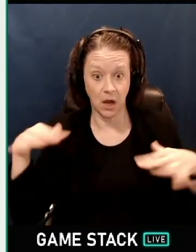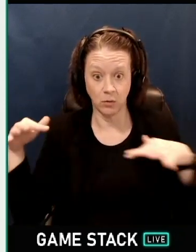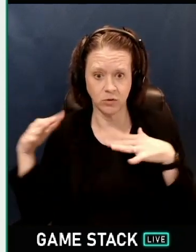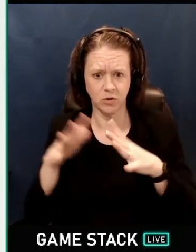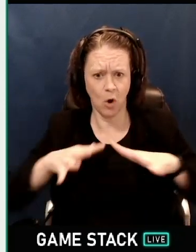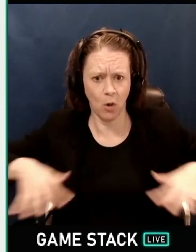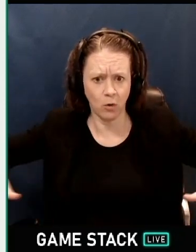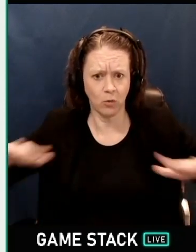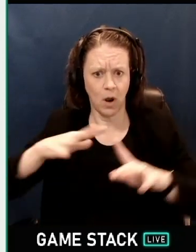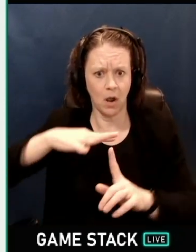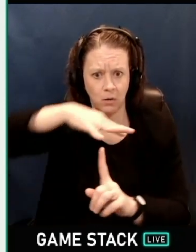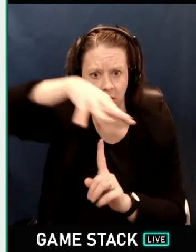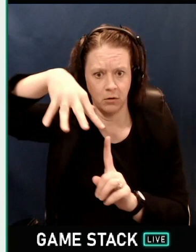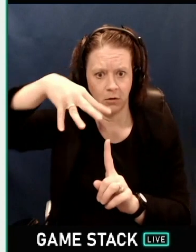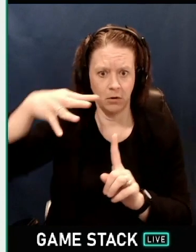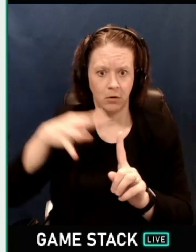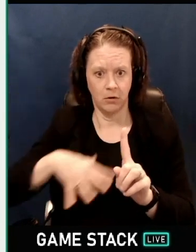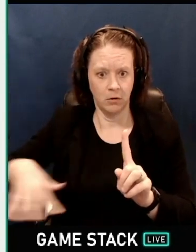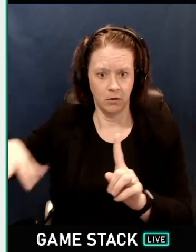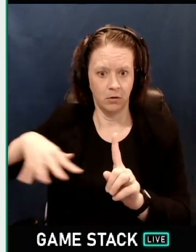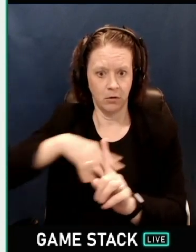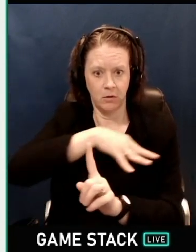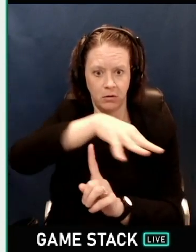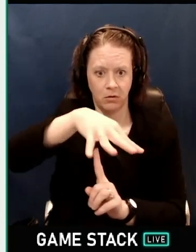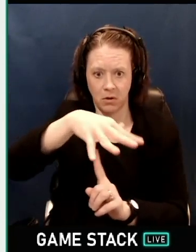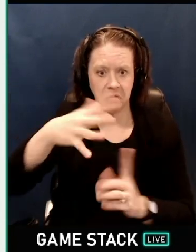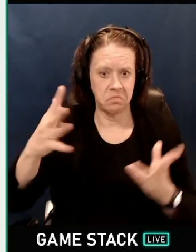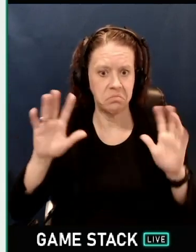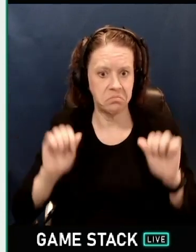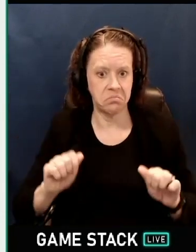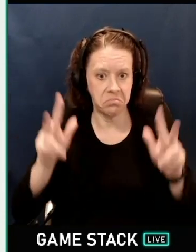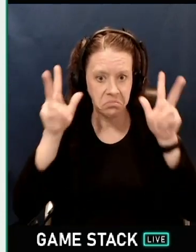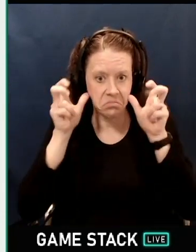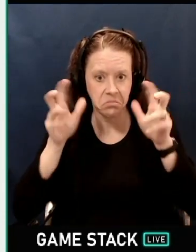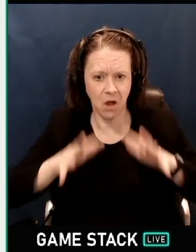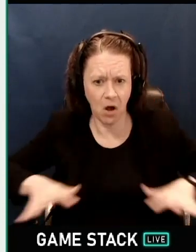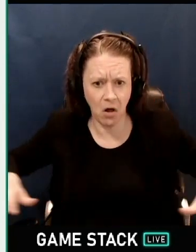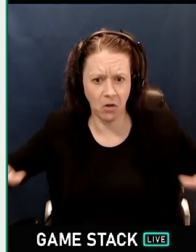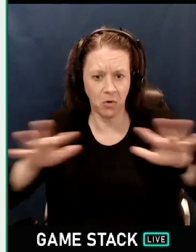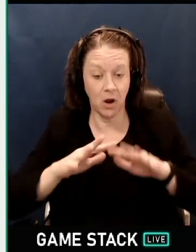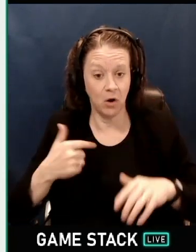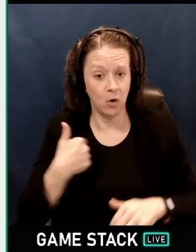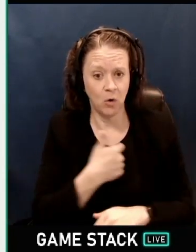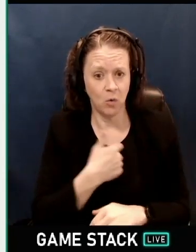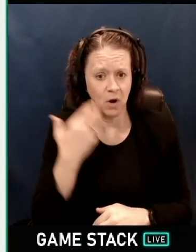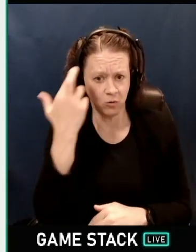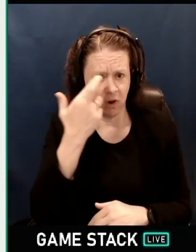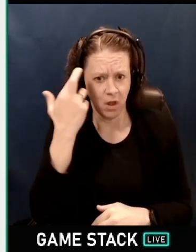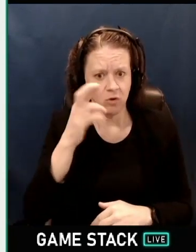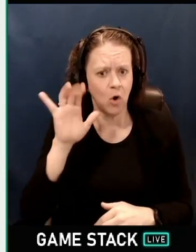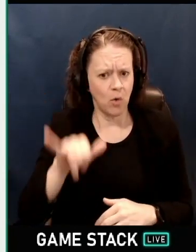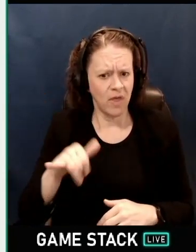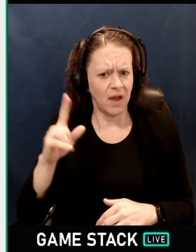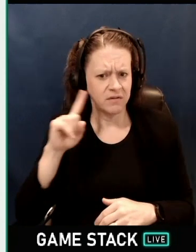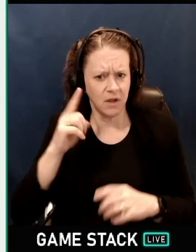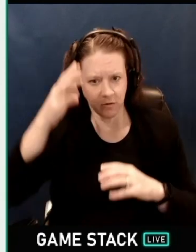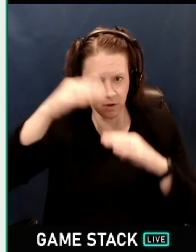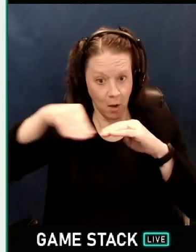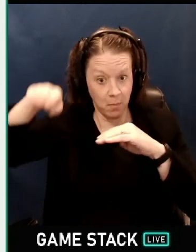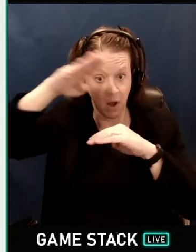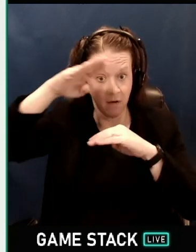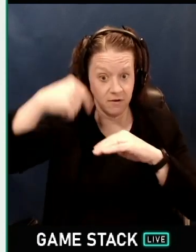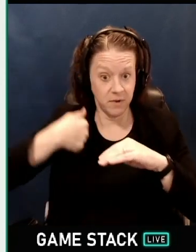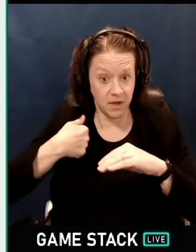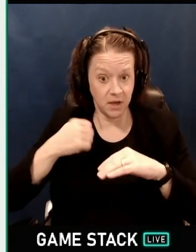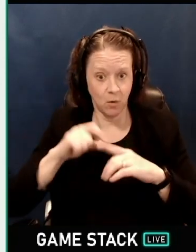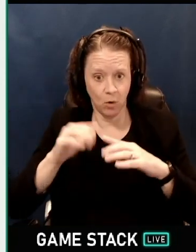or right, directionally, front to back, whether the sound's above you or below you, and you know how far away a